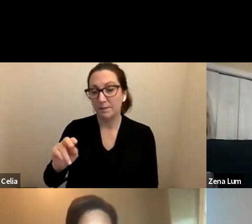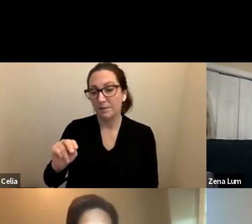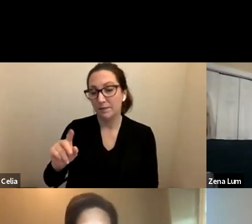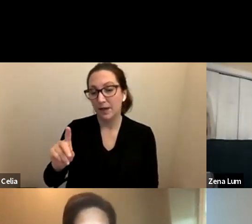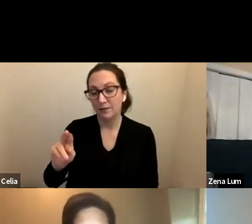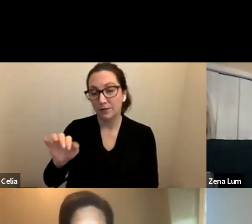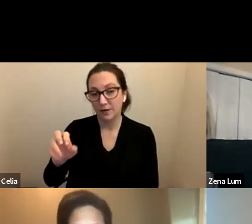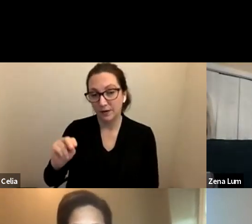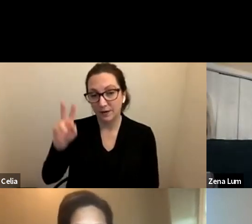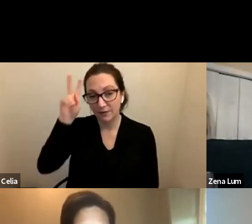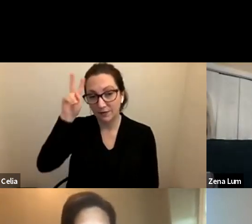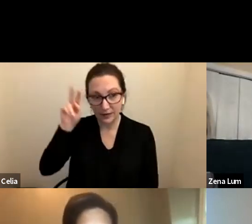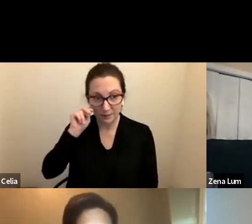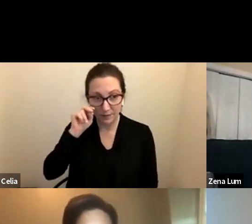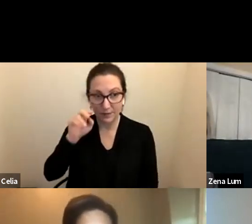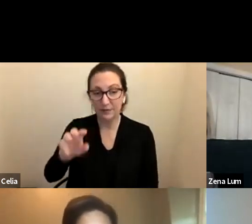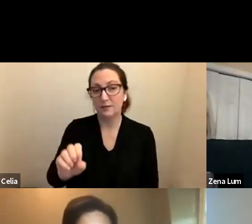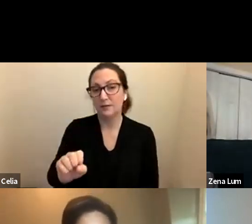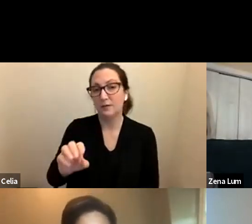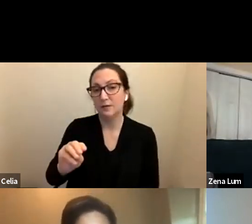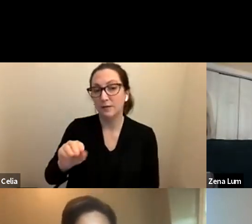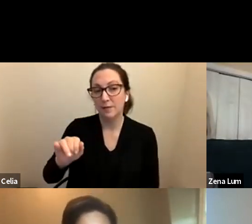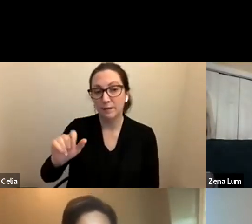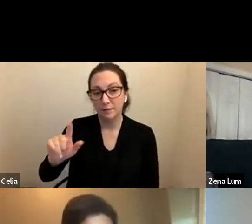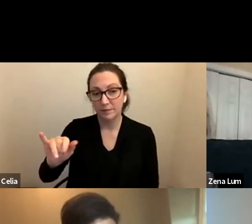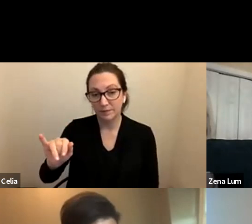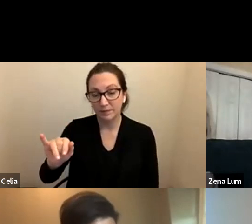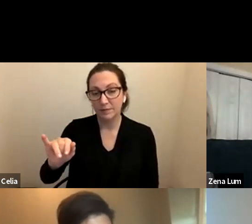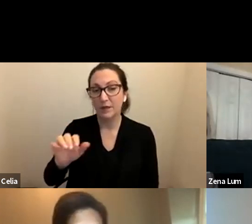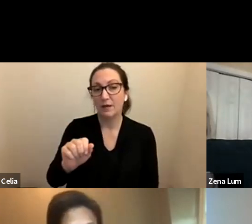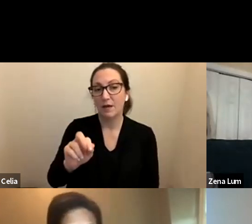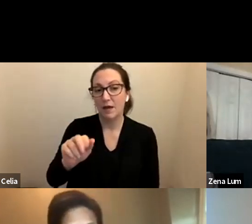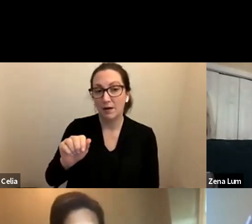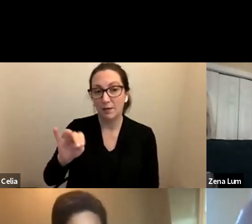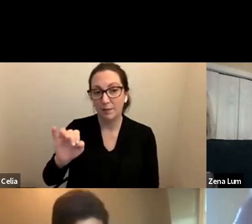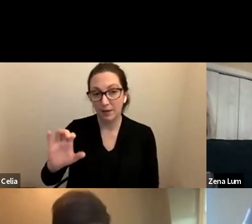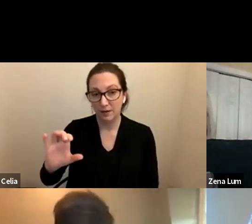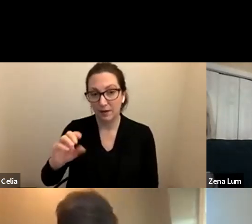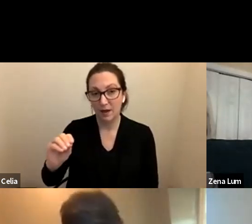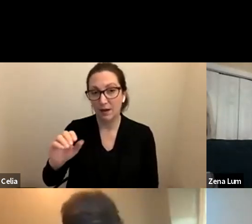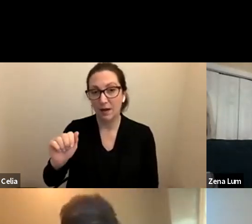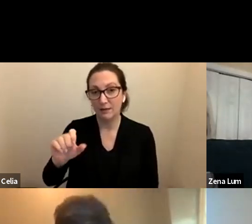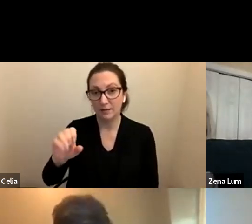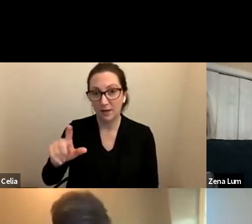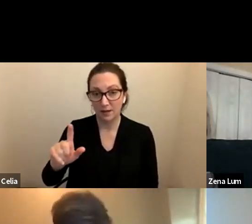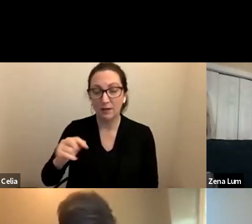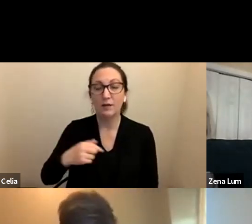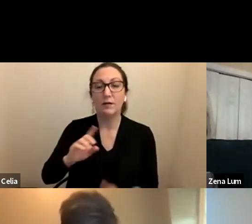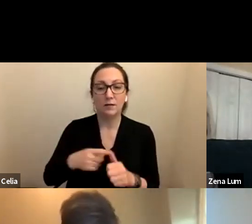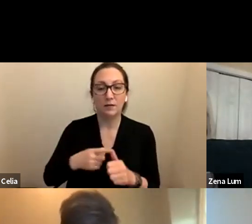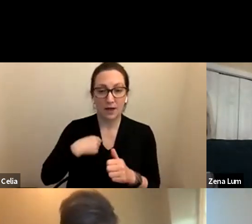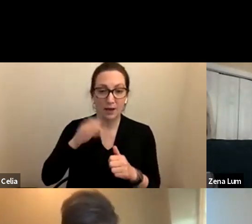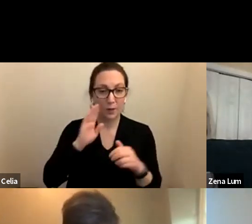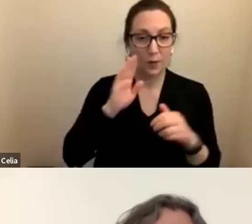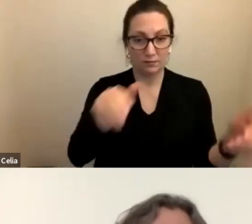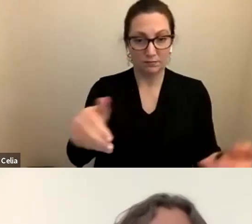Vietnamese, Somali, Arabic, and American Sign Language. After I finish introducing the